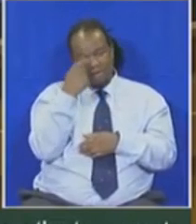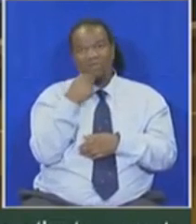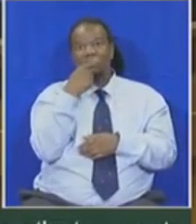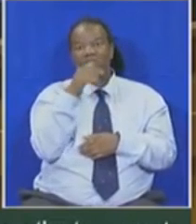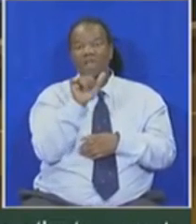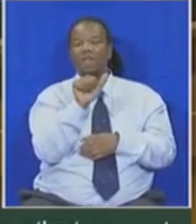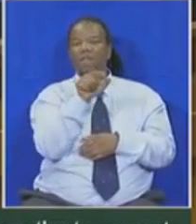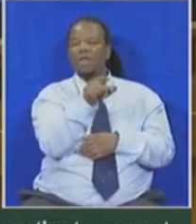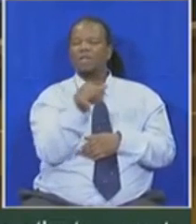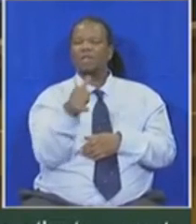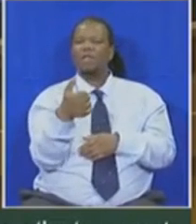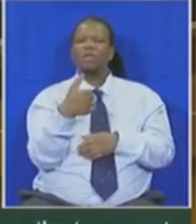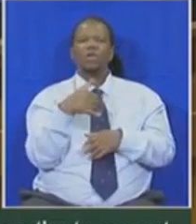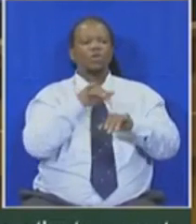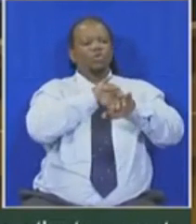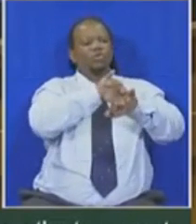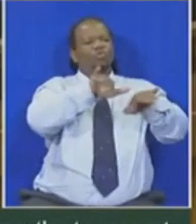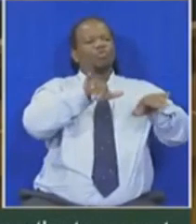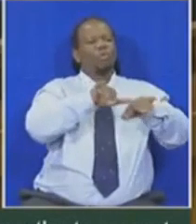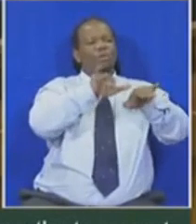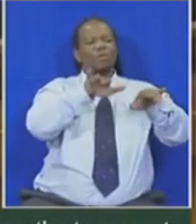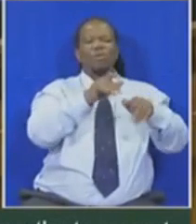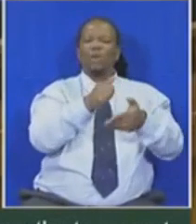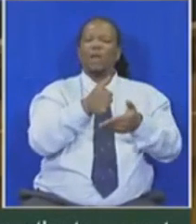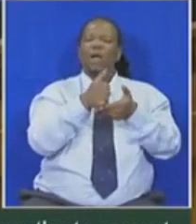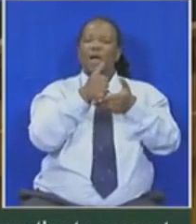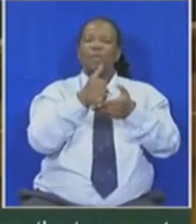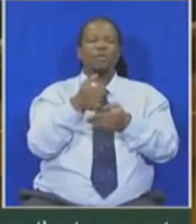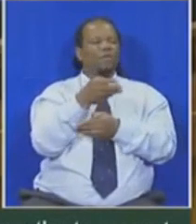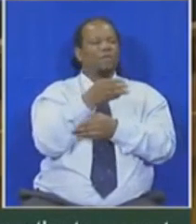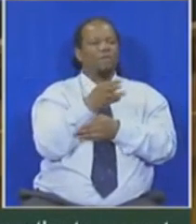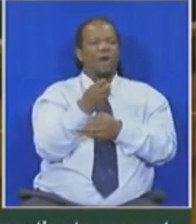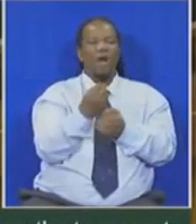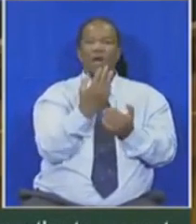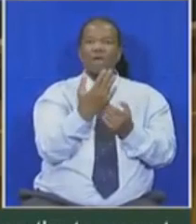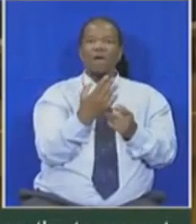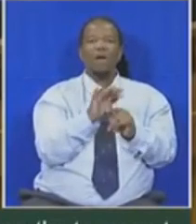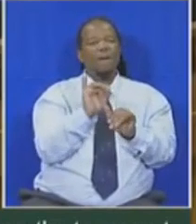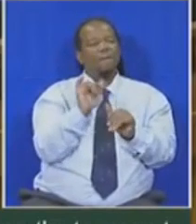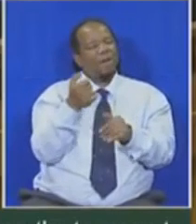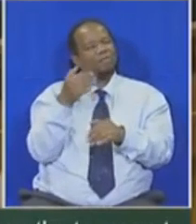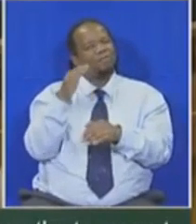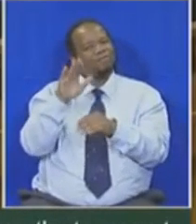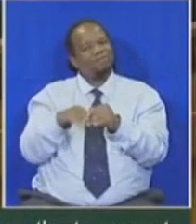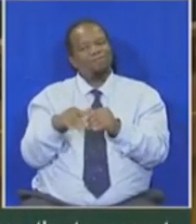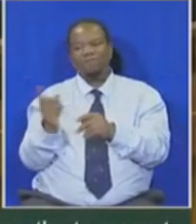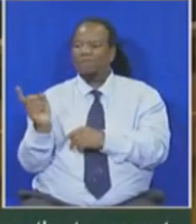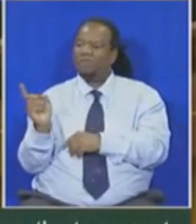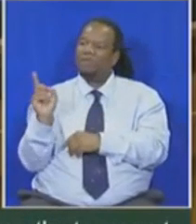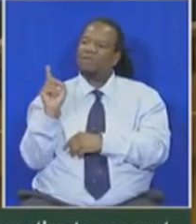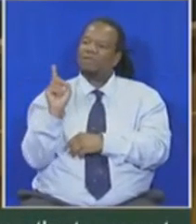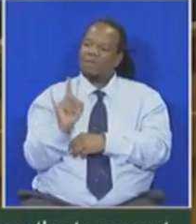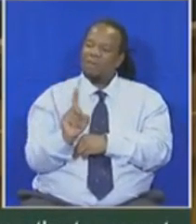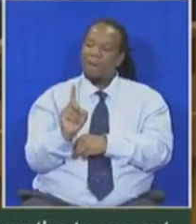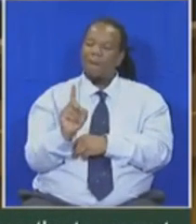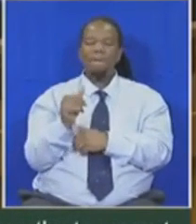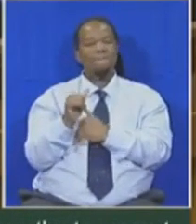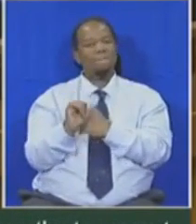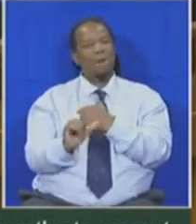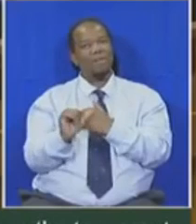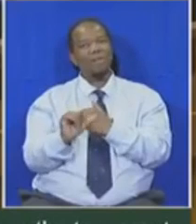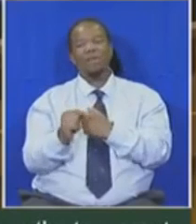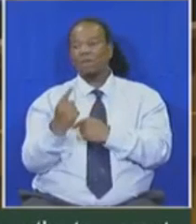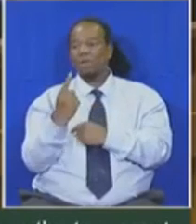elaborate firefighting mechanism. It's why Minister Zwane felt impunity to arrive in this House barely a month ago to answer